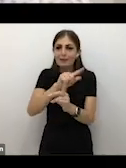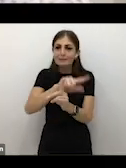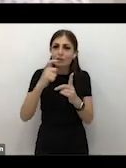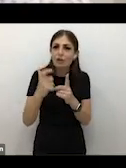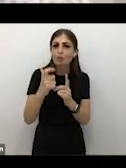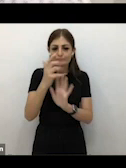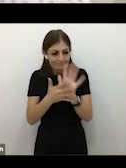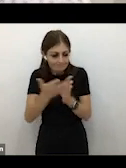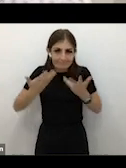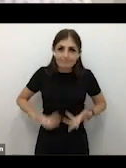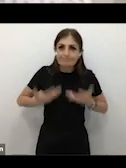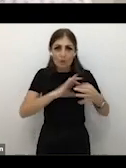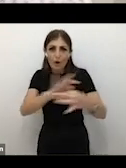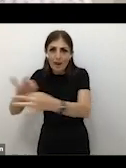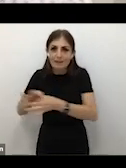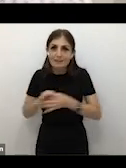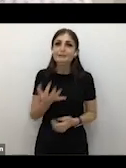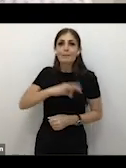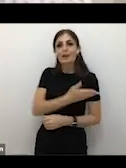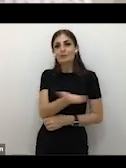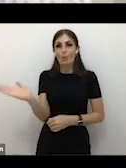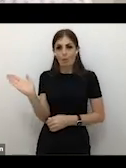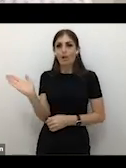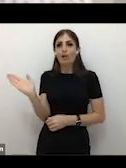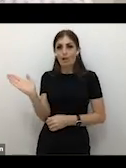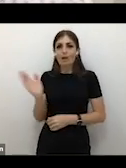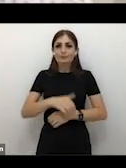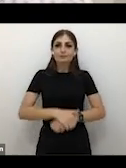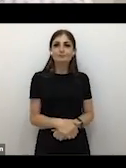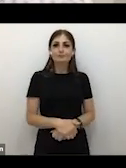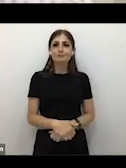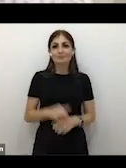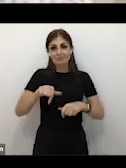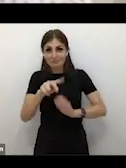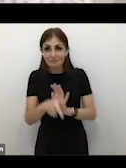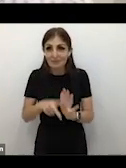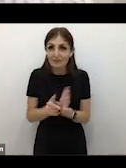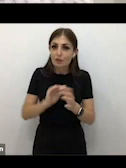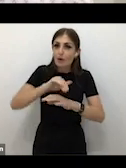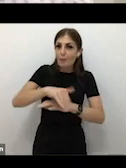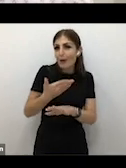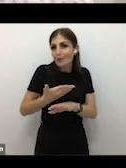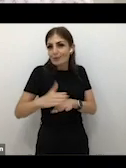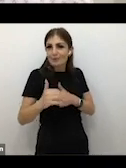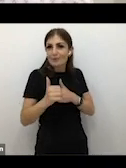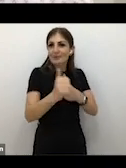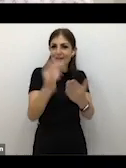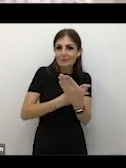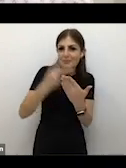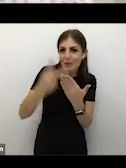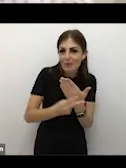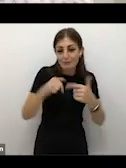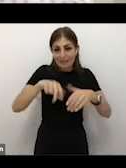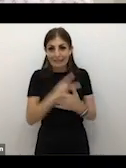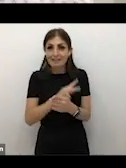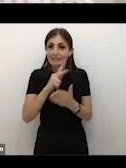defines us, connects us, and benefits us all. So this video is about the new Creative Leadership Program, and in this